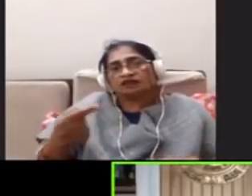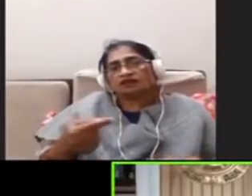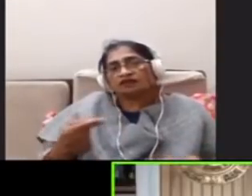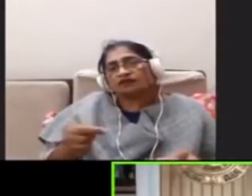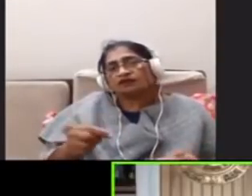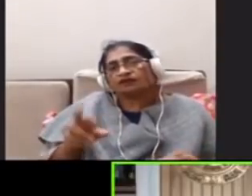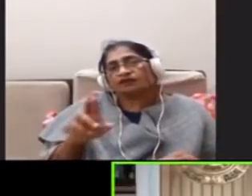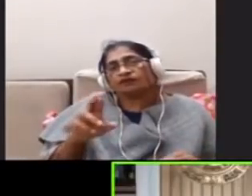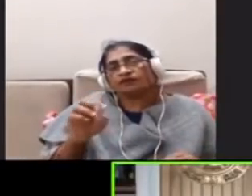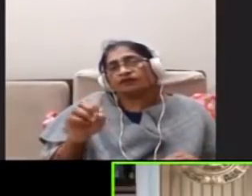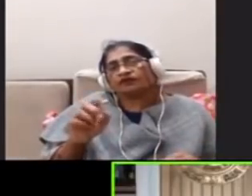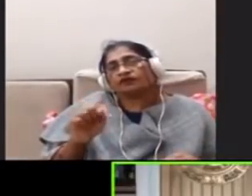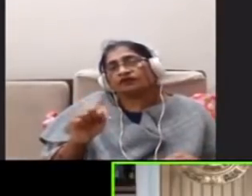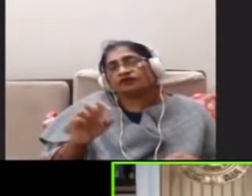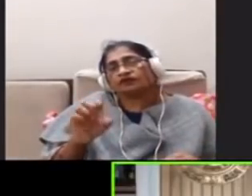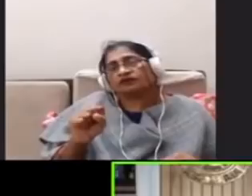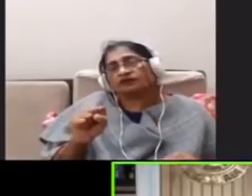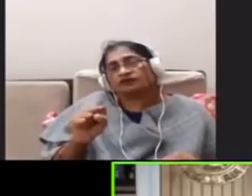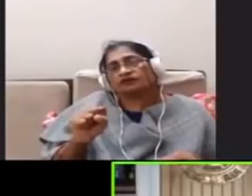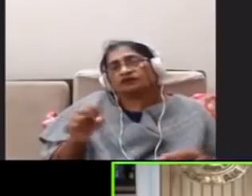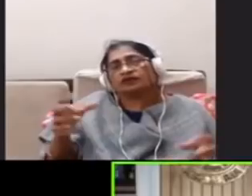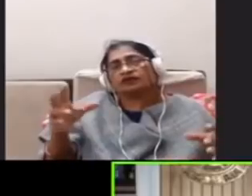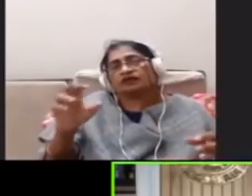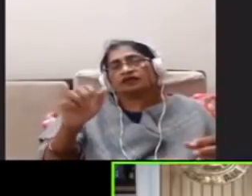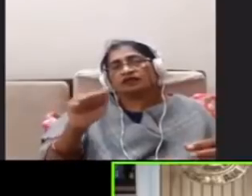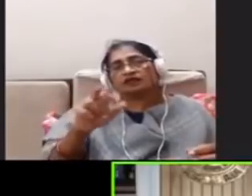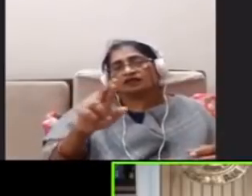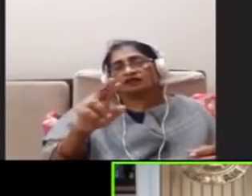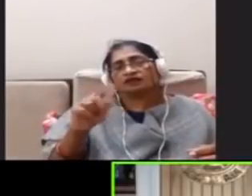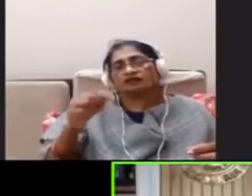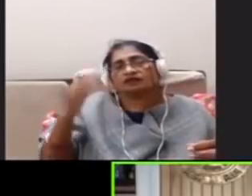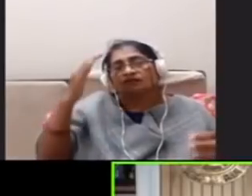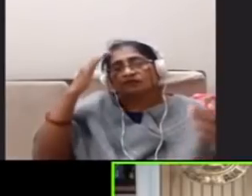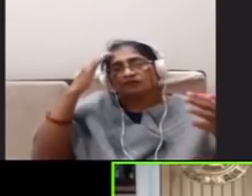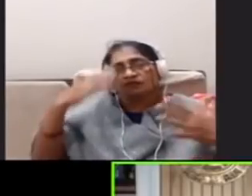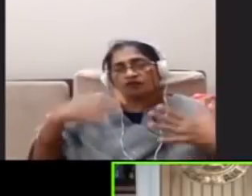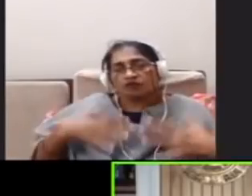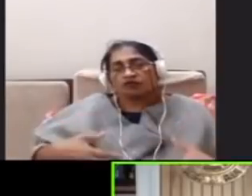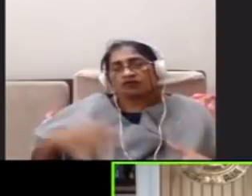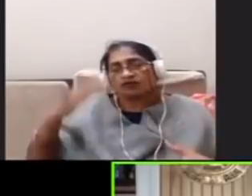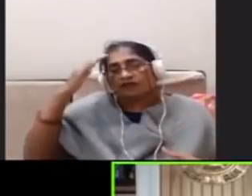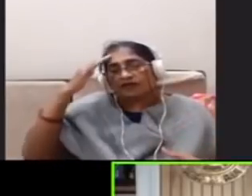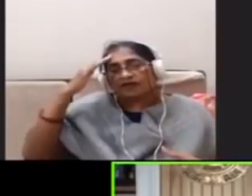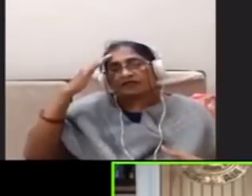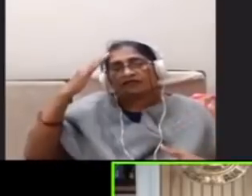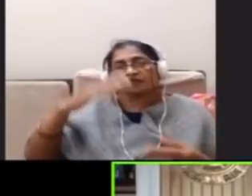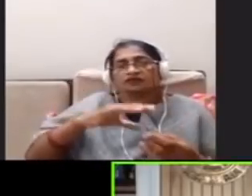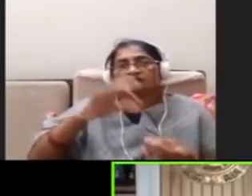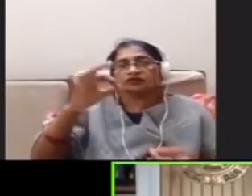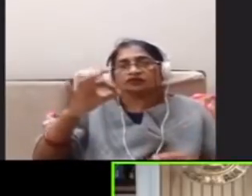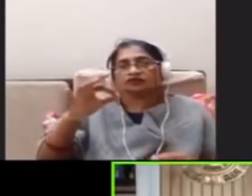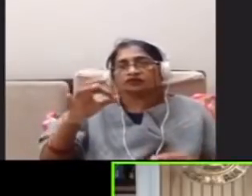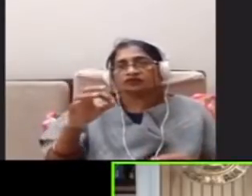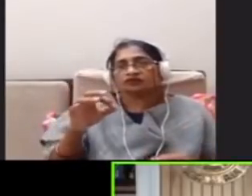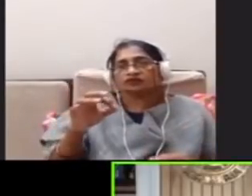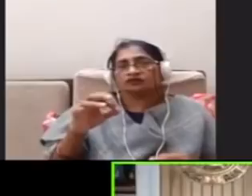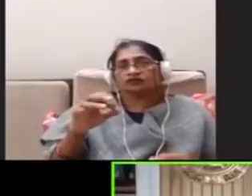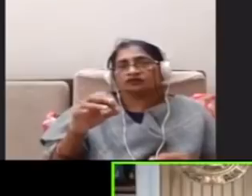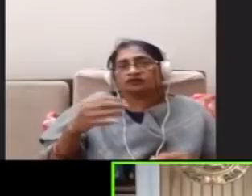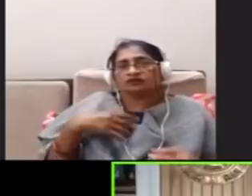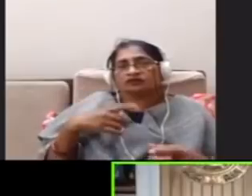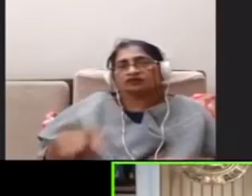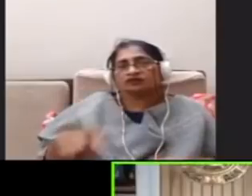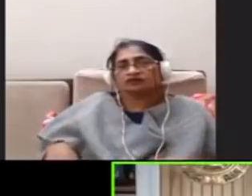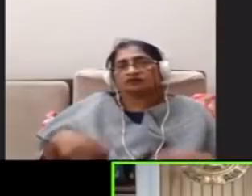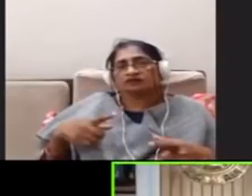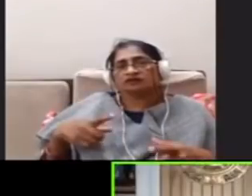arts, because arts is something that connects your body, mind, and soul. And from a very metaphysical perspective, I liked what Lakshmi